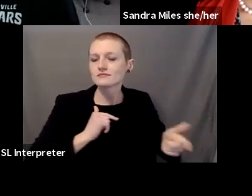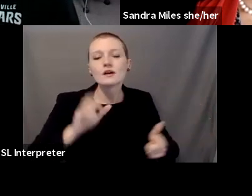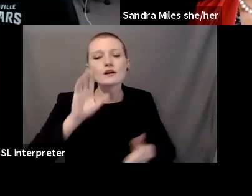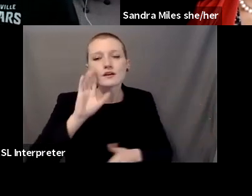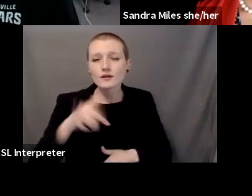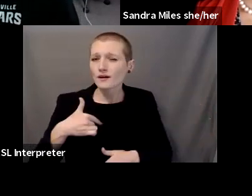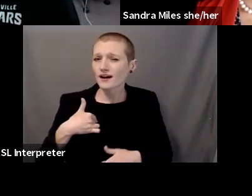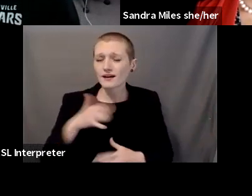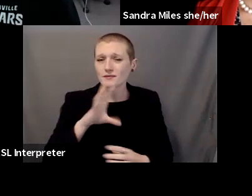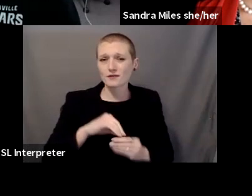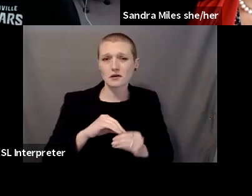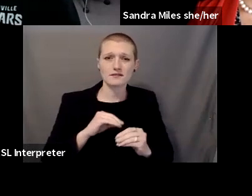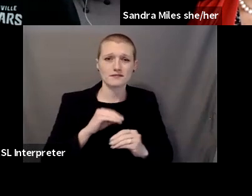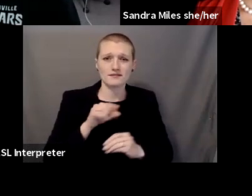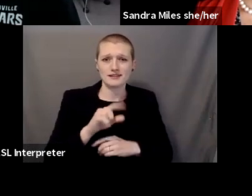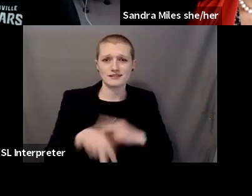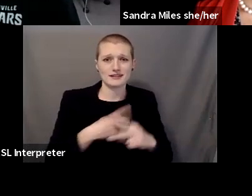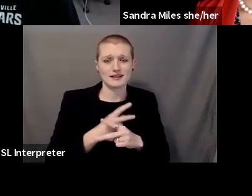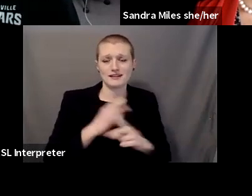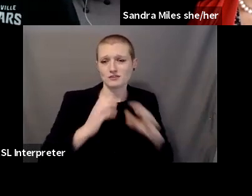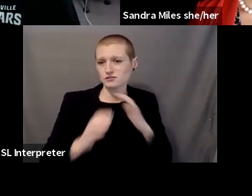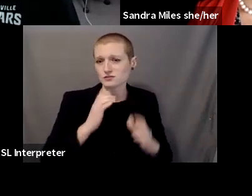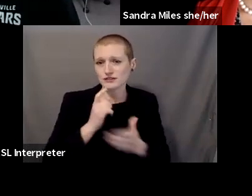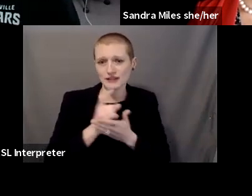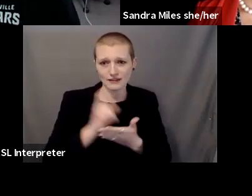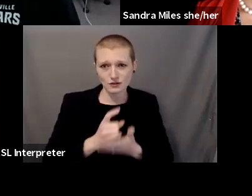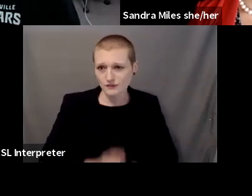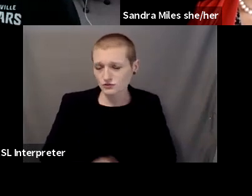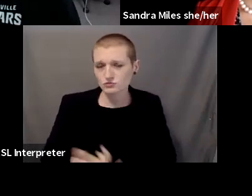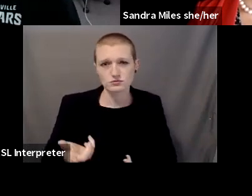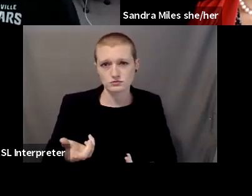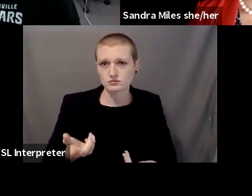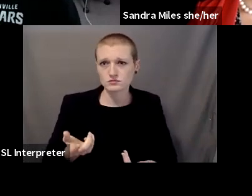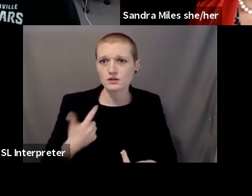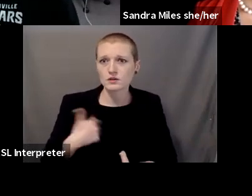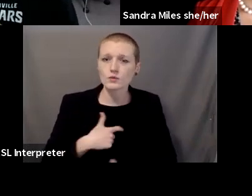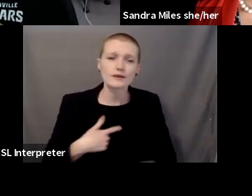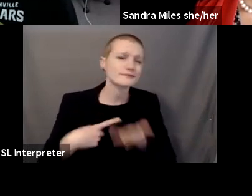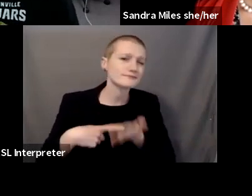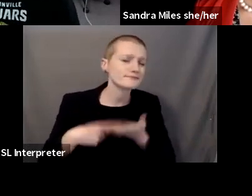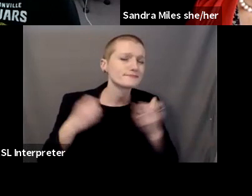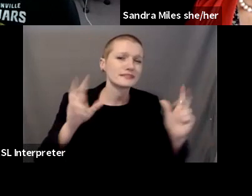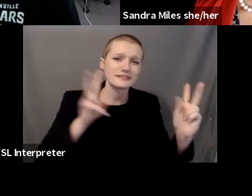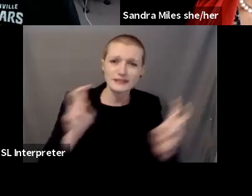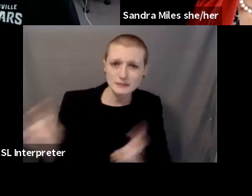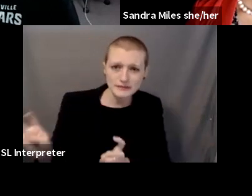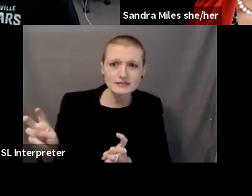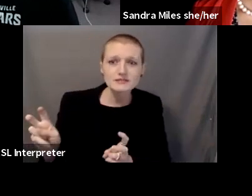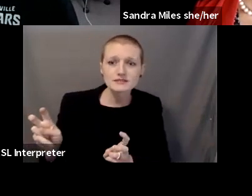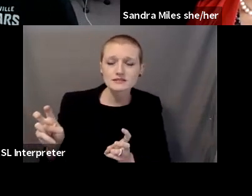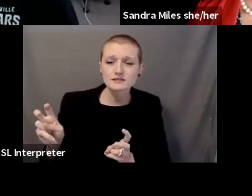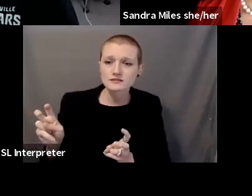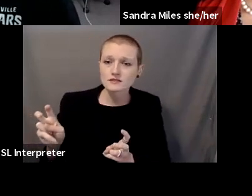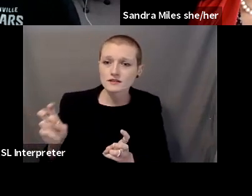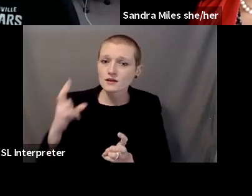every week. Their vision conversations, and we talk about all kinds of things. And that's one of the things, is to try on